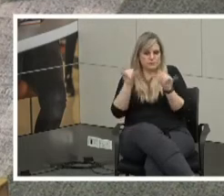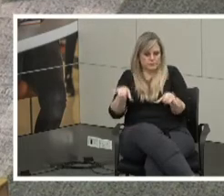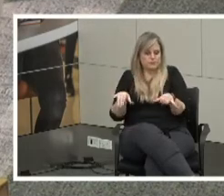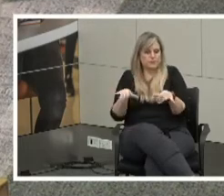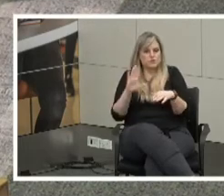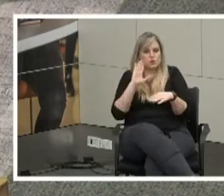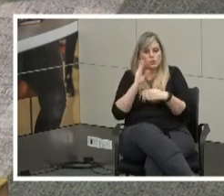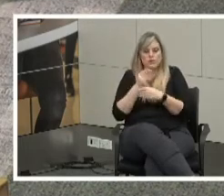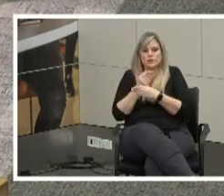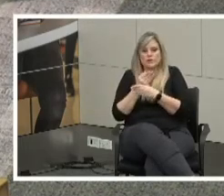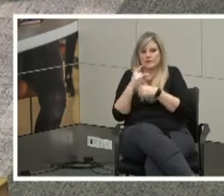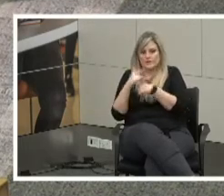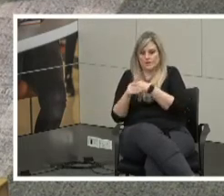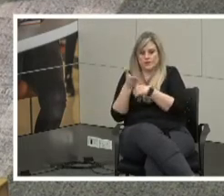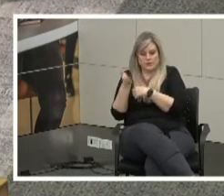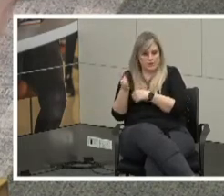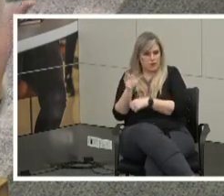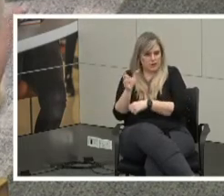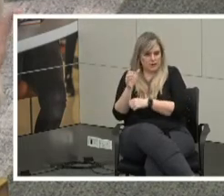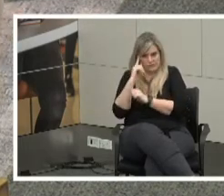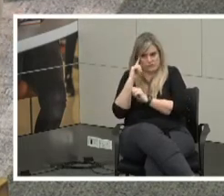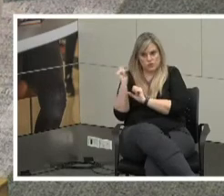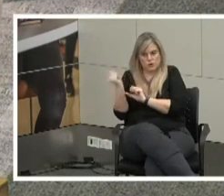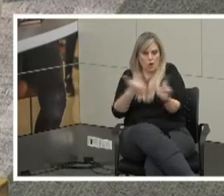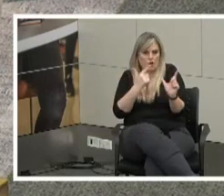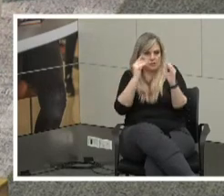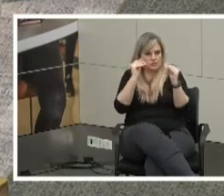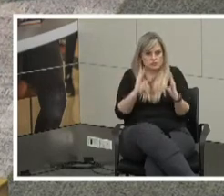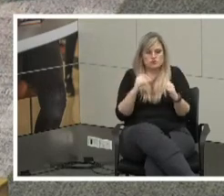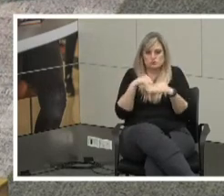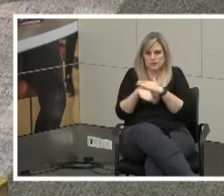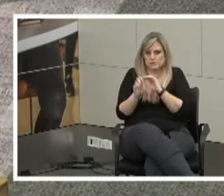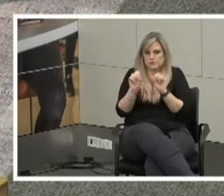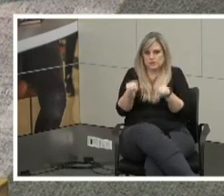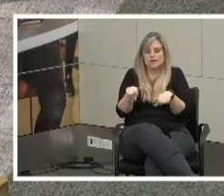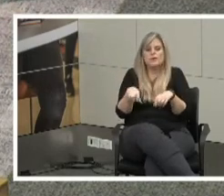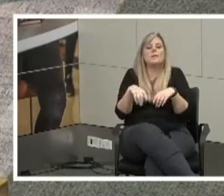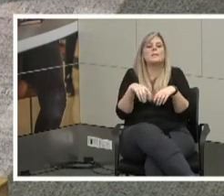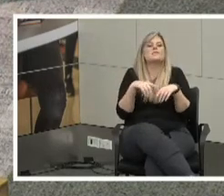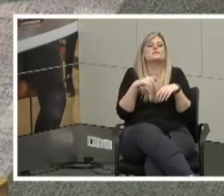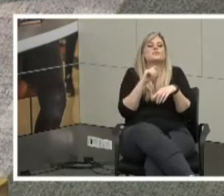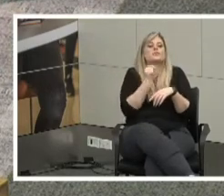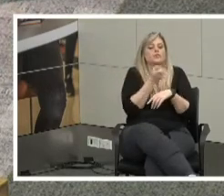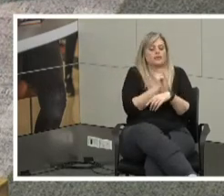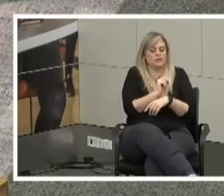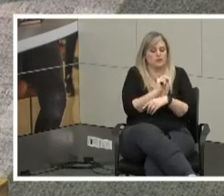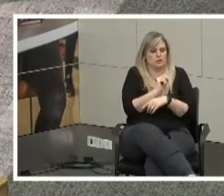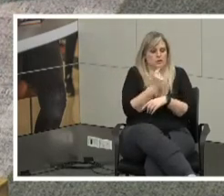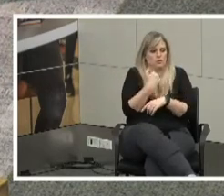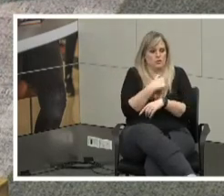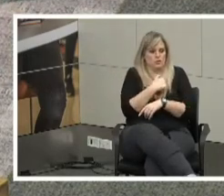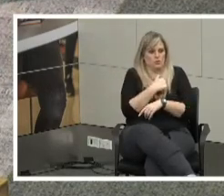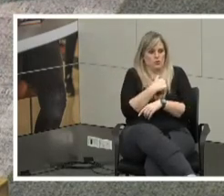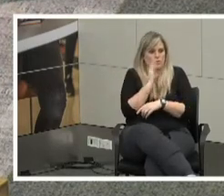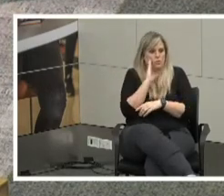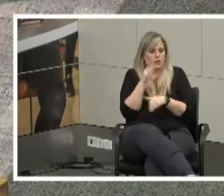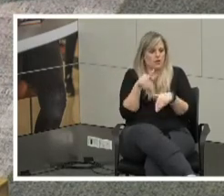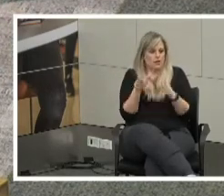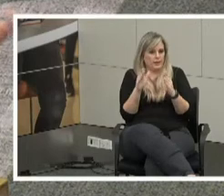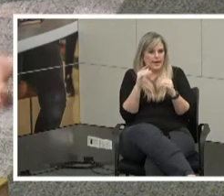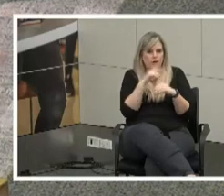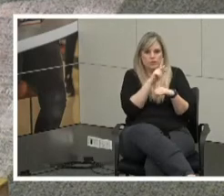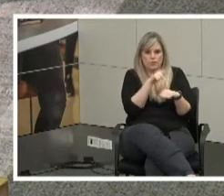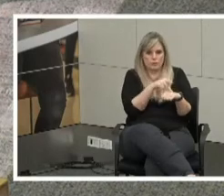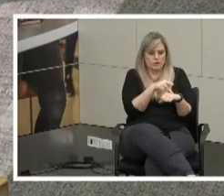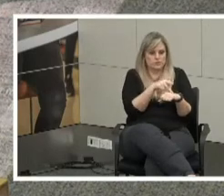available on campus on campus for all of our teachers um and and then you know we'll um allow the the